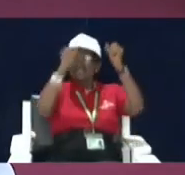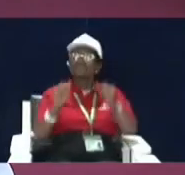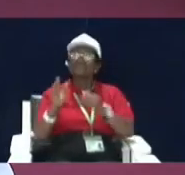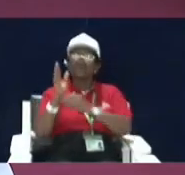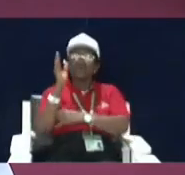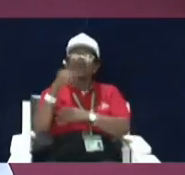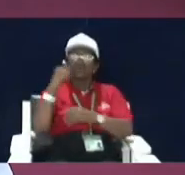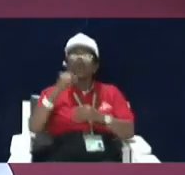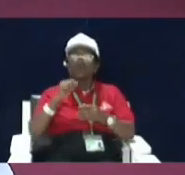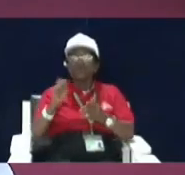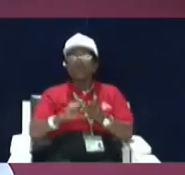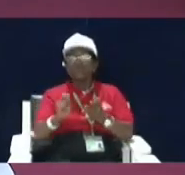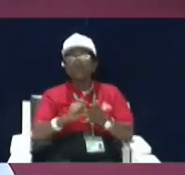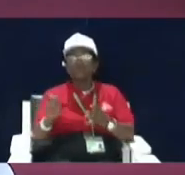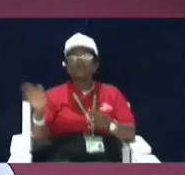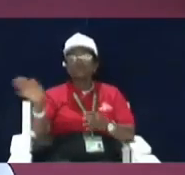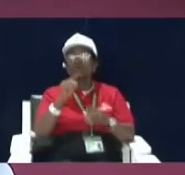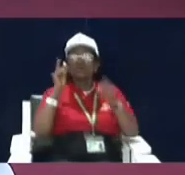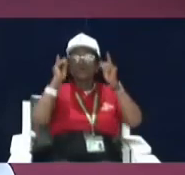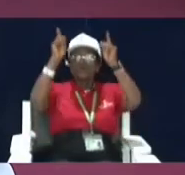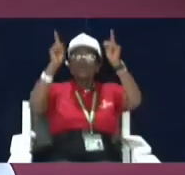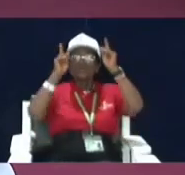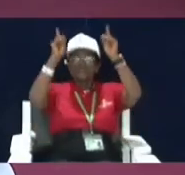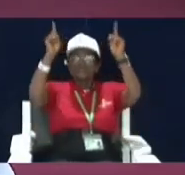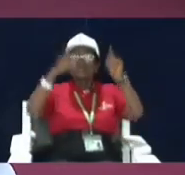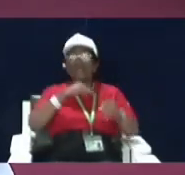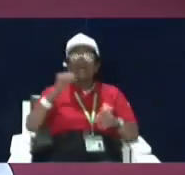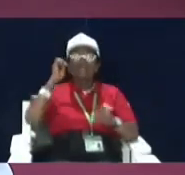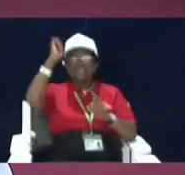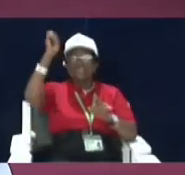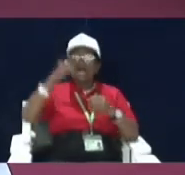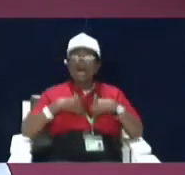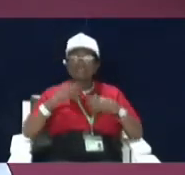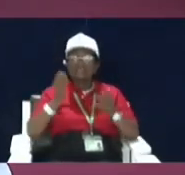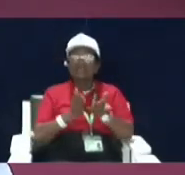And he has the right to say, "I change it."